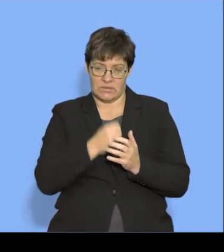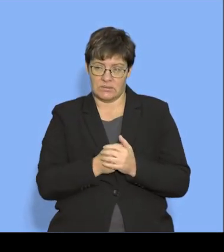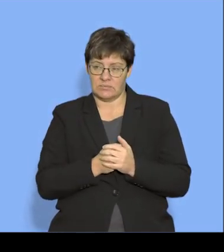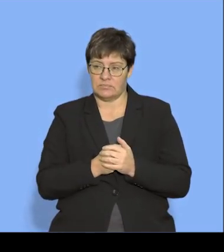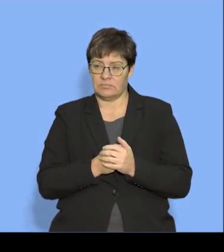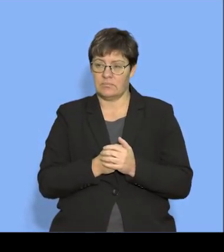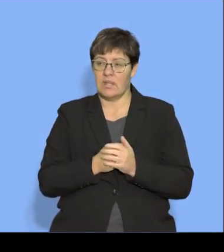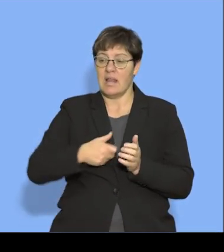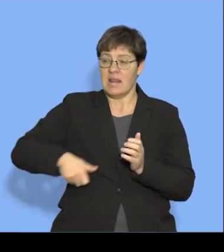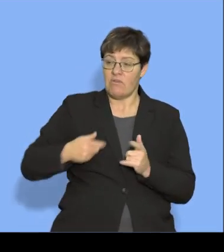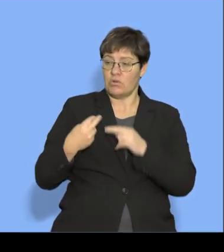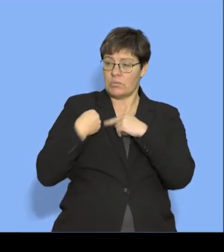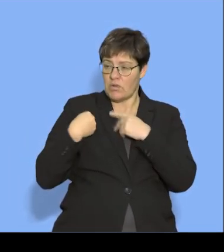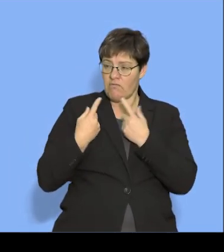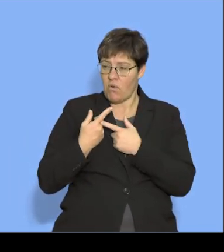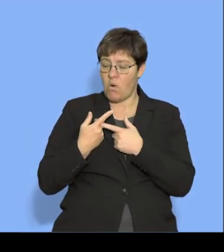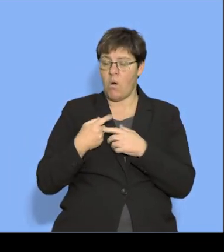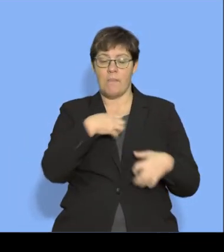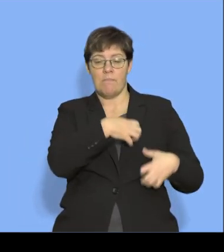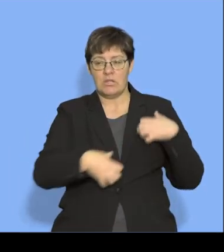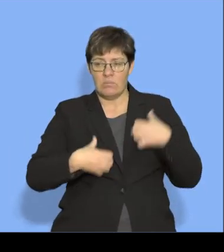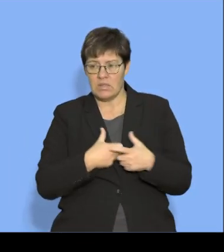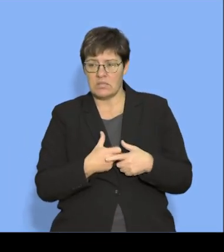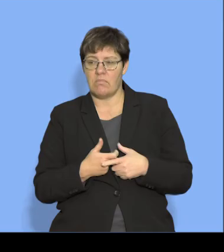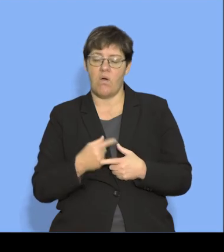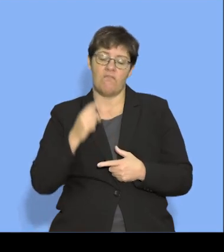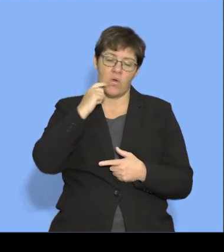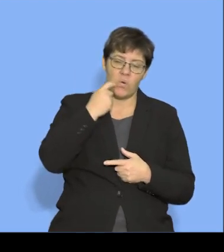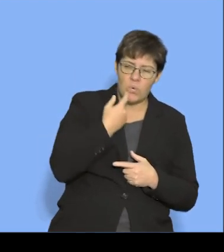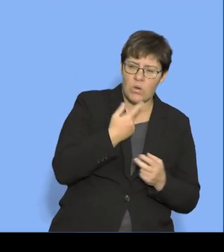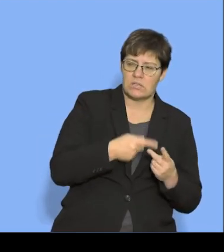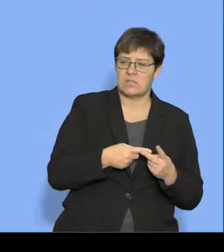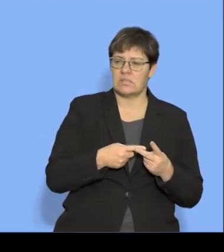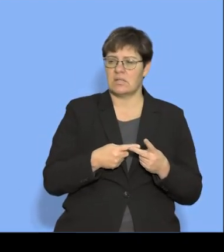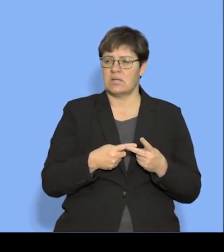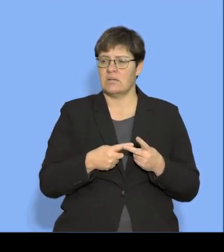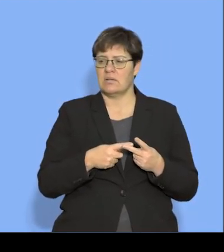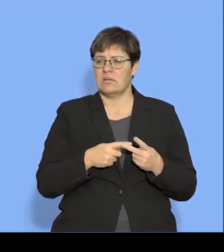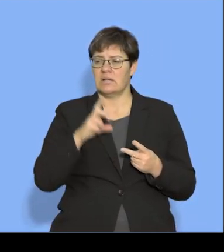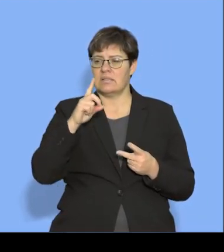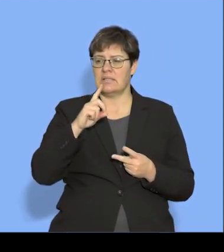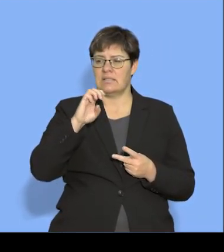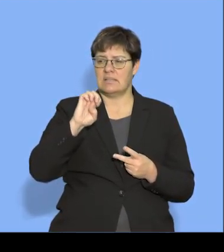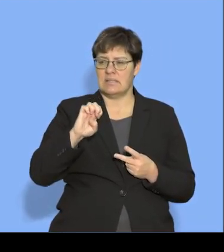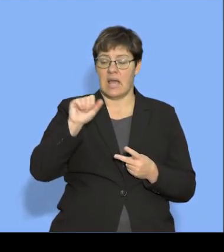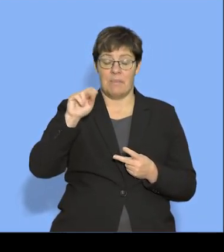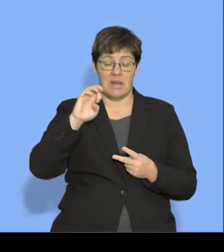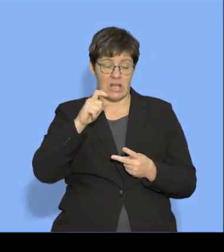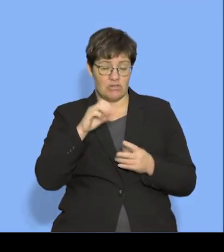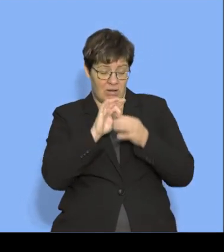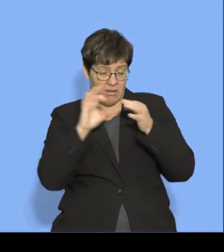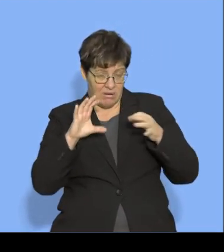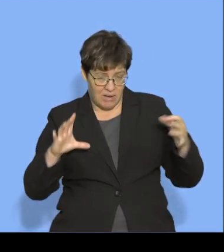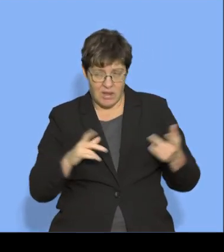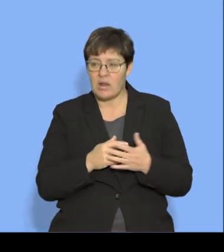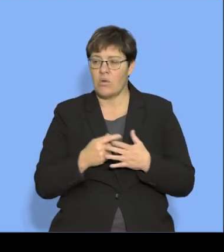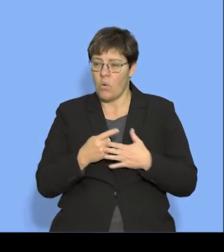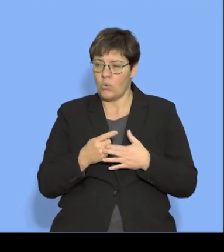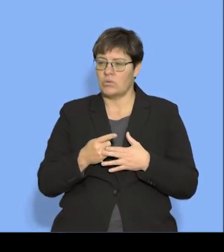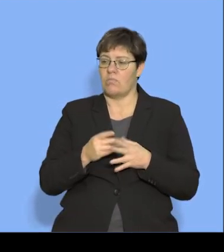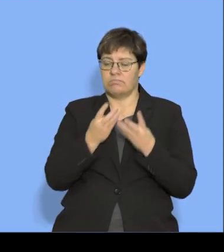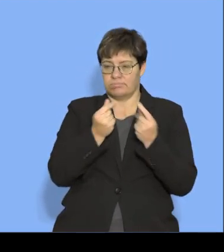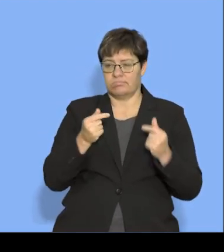glucose, the removal or the deamination of excess amino acids, so when we remove excess amino acids, as well as the